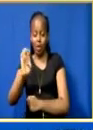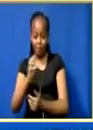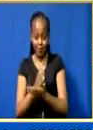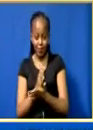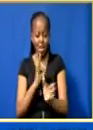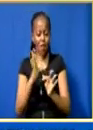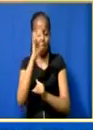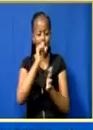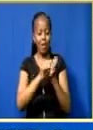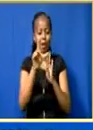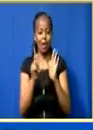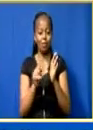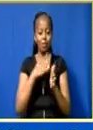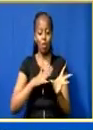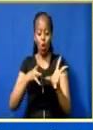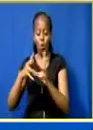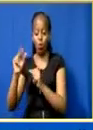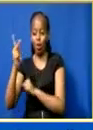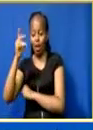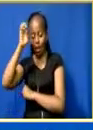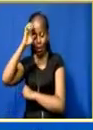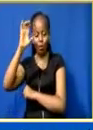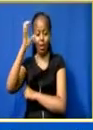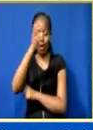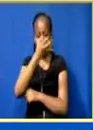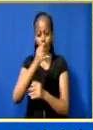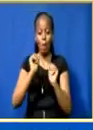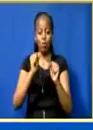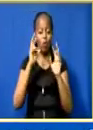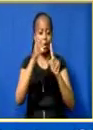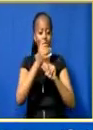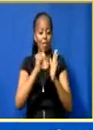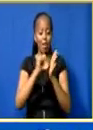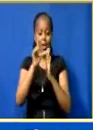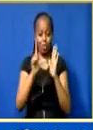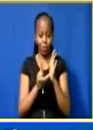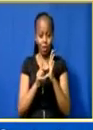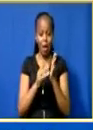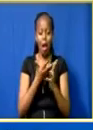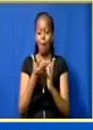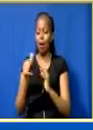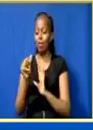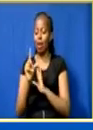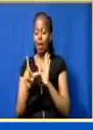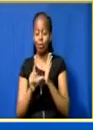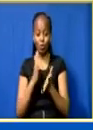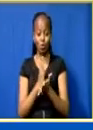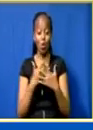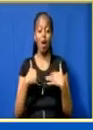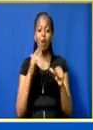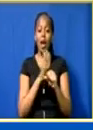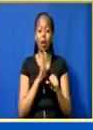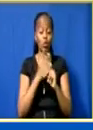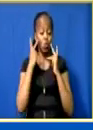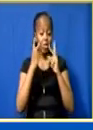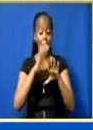Iron and iodine. If you missed that lesson, go to the Kenya Education Cloud. You can watch it there. Among other lessons, by the way, there's so much to